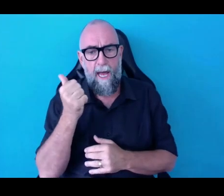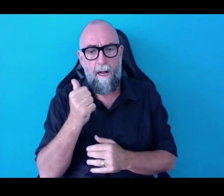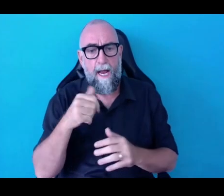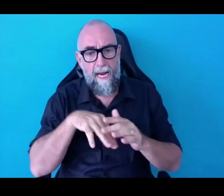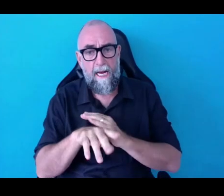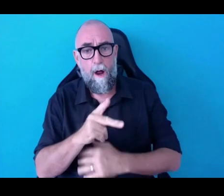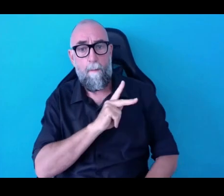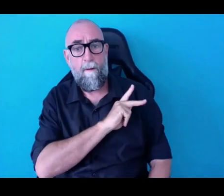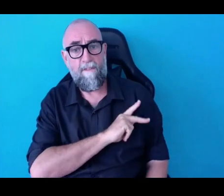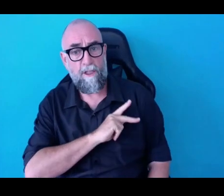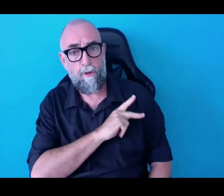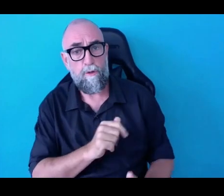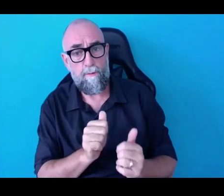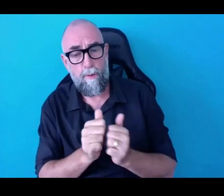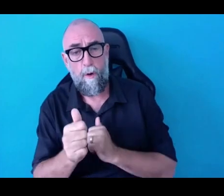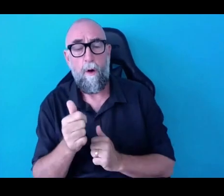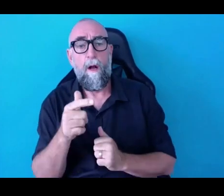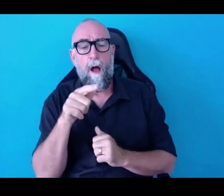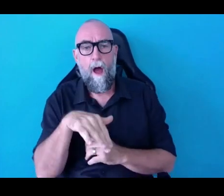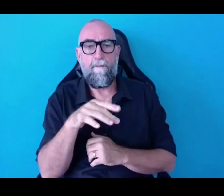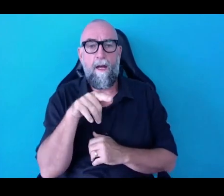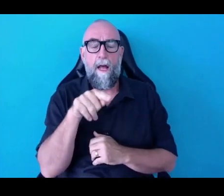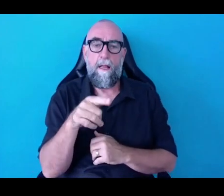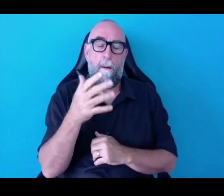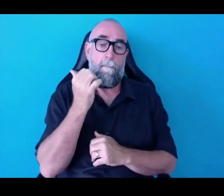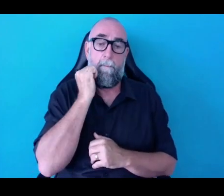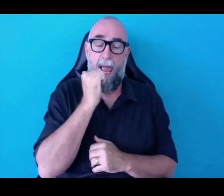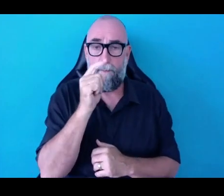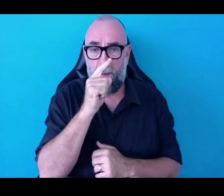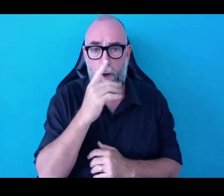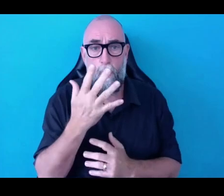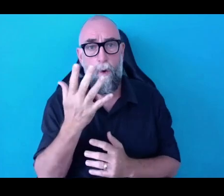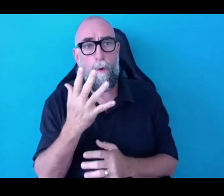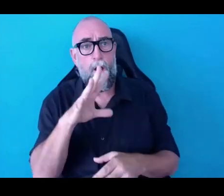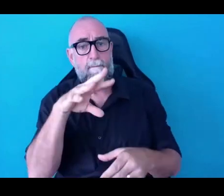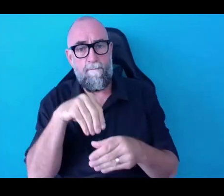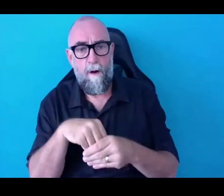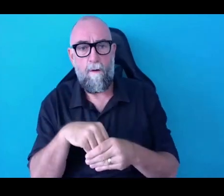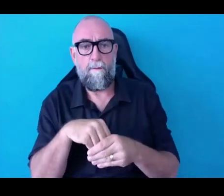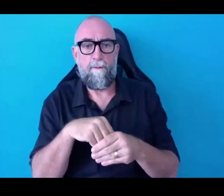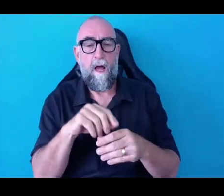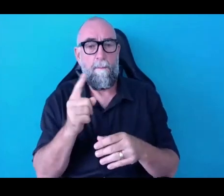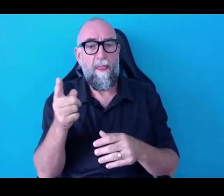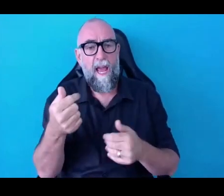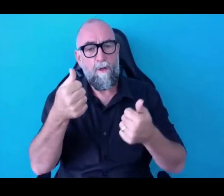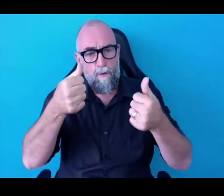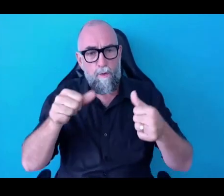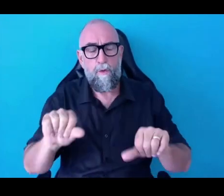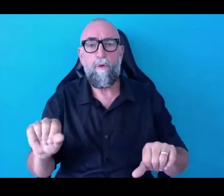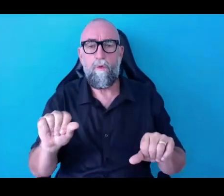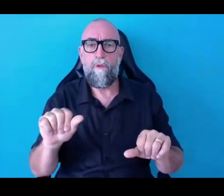mainstream activities where black people have been celebrated for their achievements, such language is often considered a casual